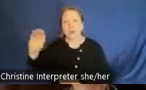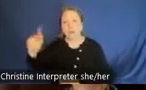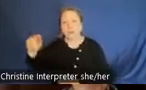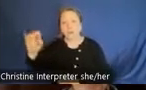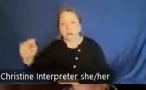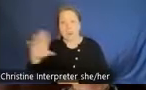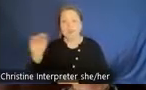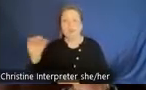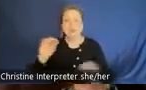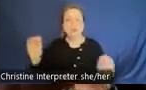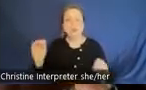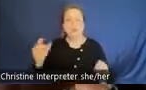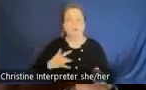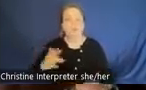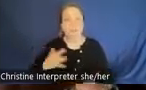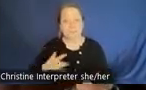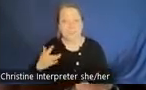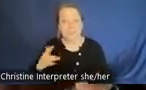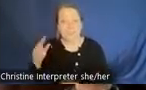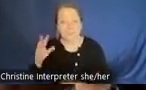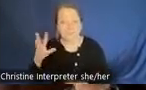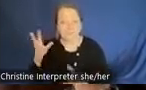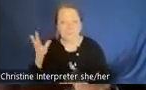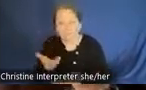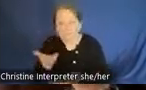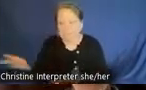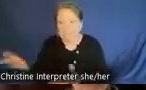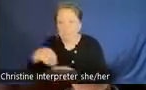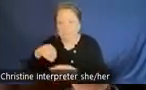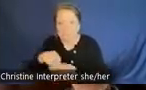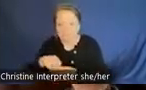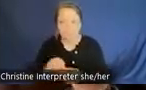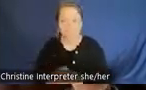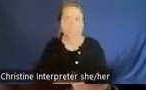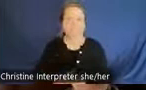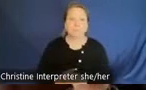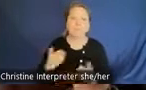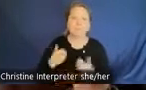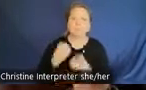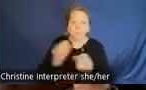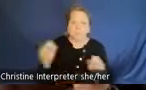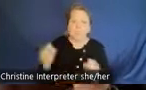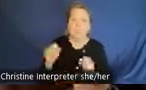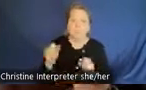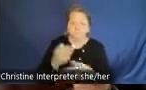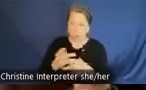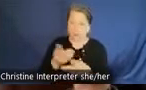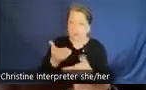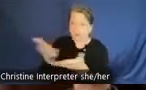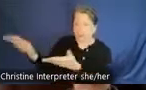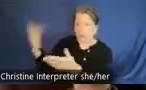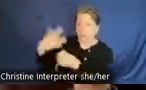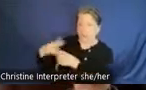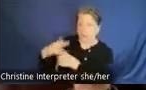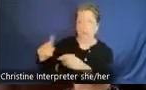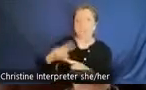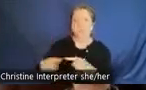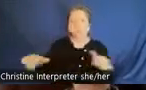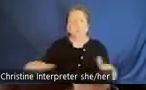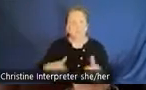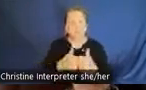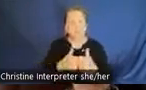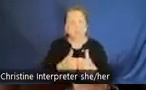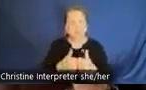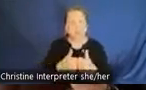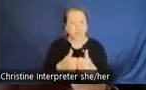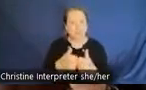contaminants. So, although safer products are available, it's a bit of a challenge because